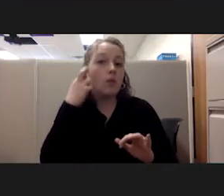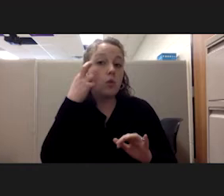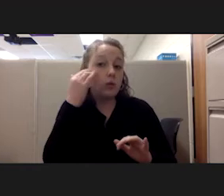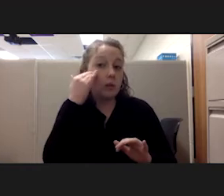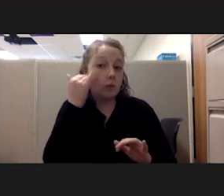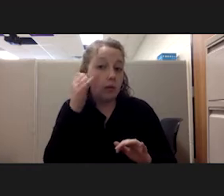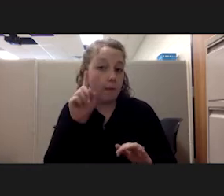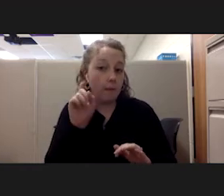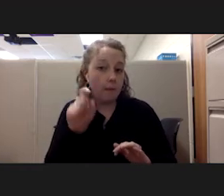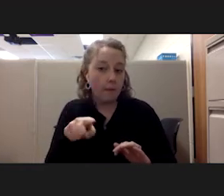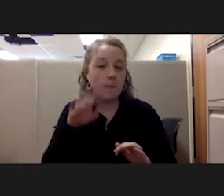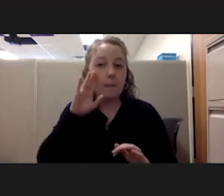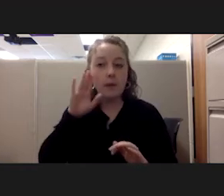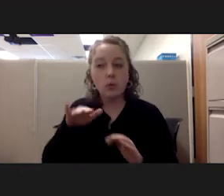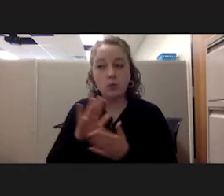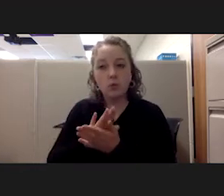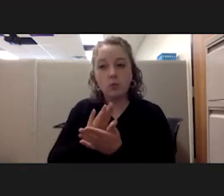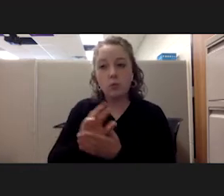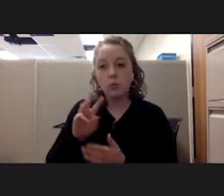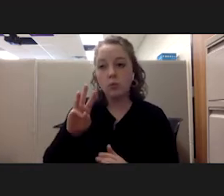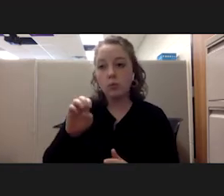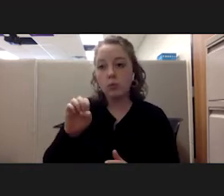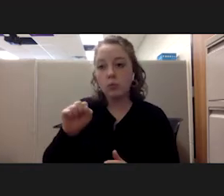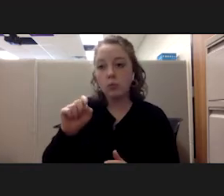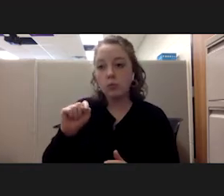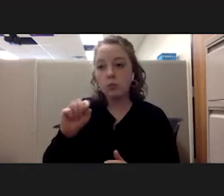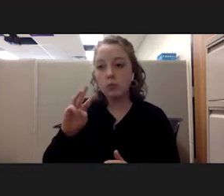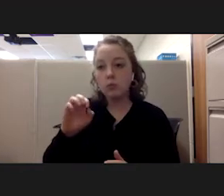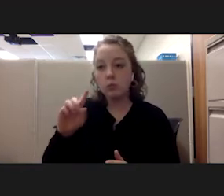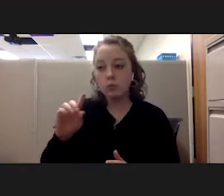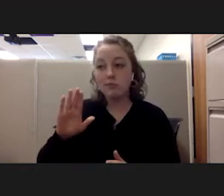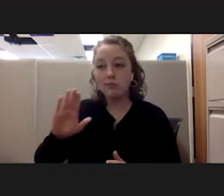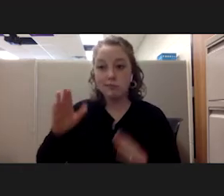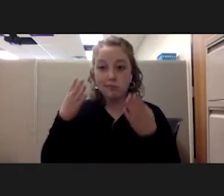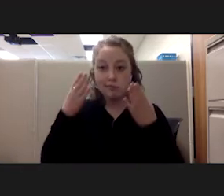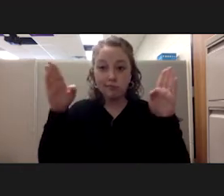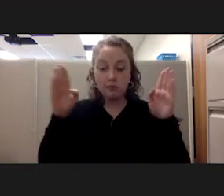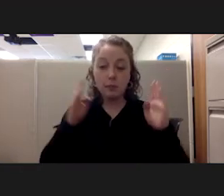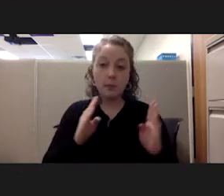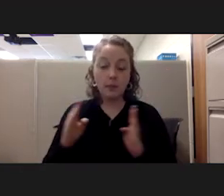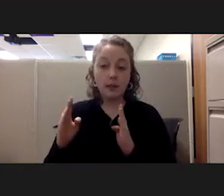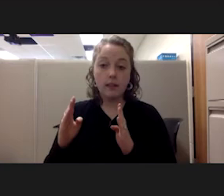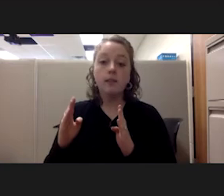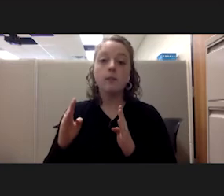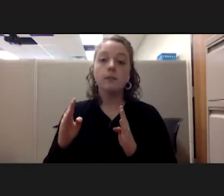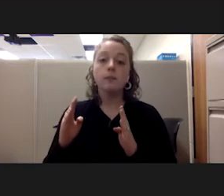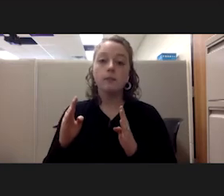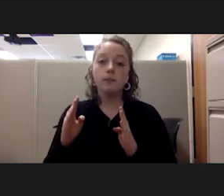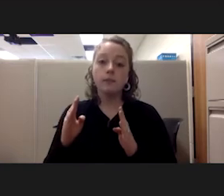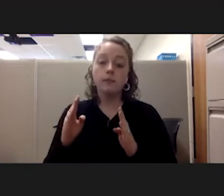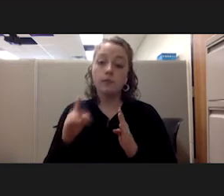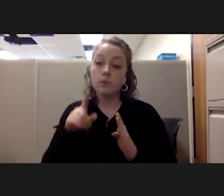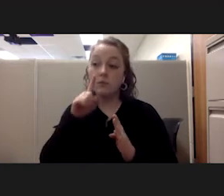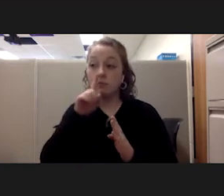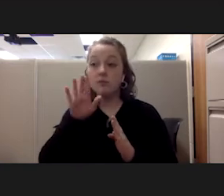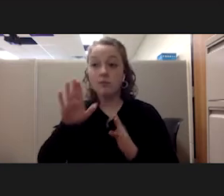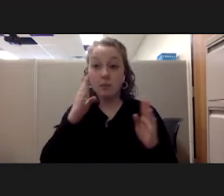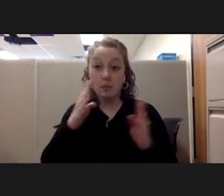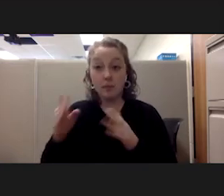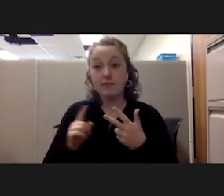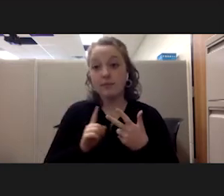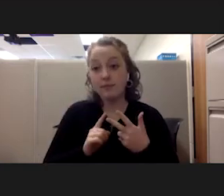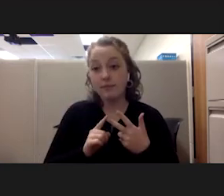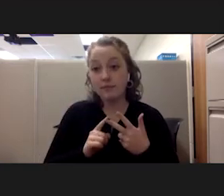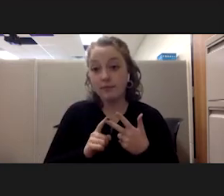know with Westwood, they started out with a master plan that would have essentially been option 3, right? But then because